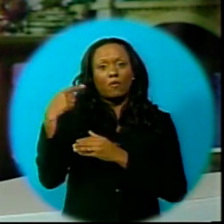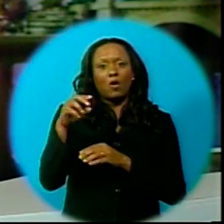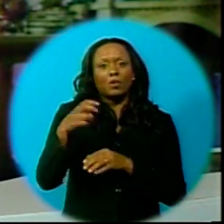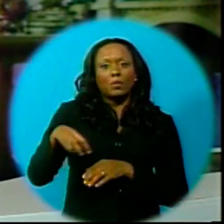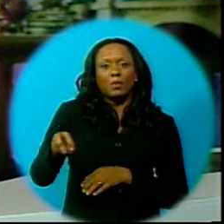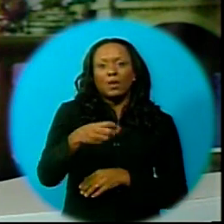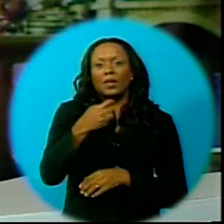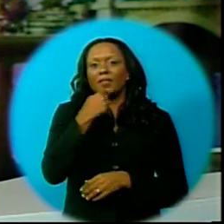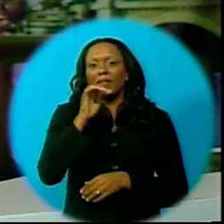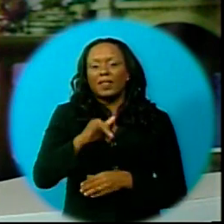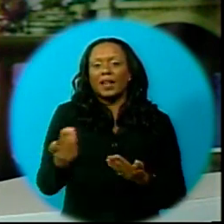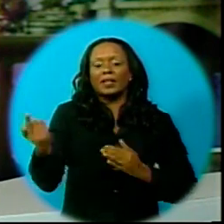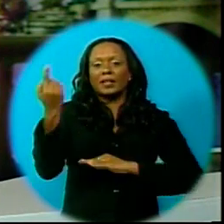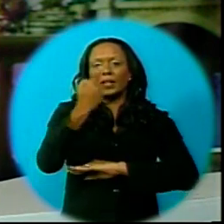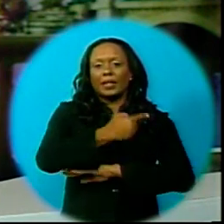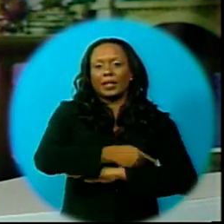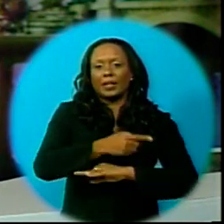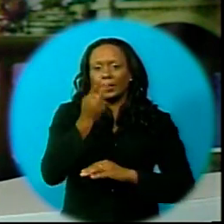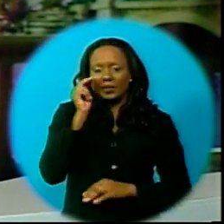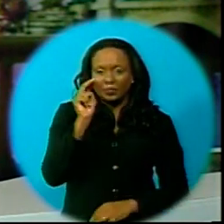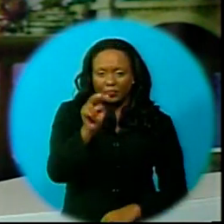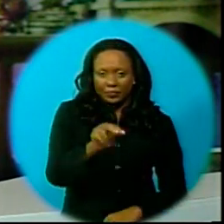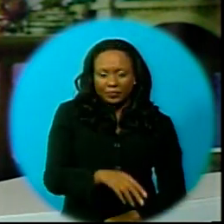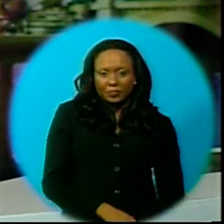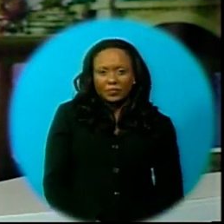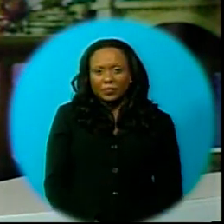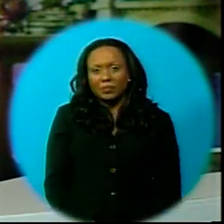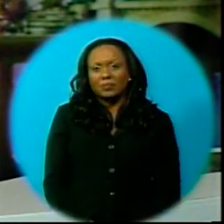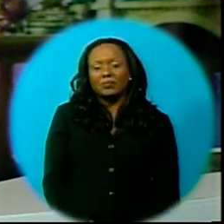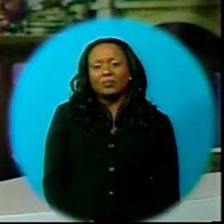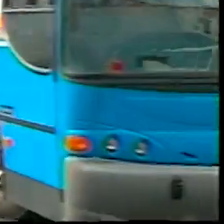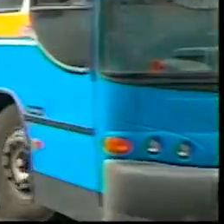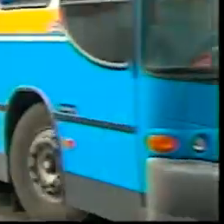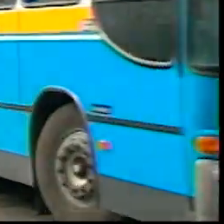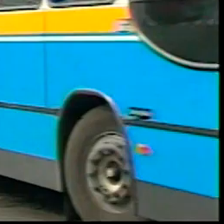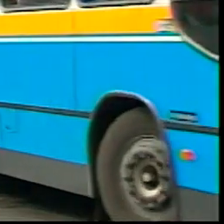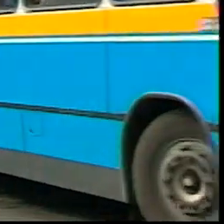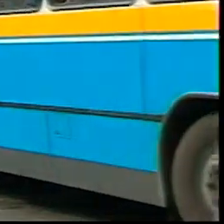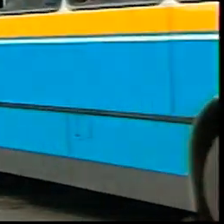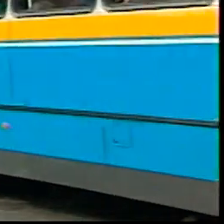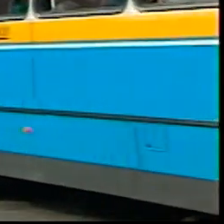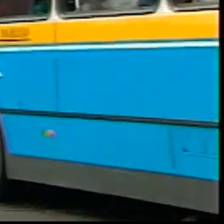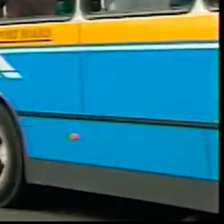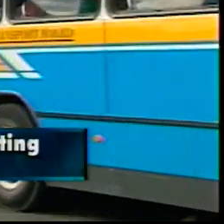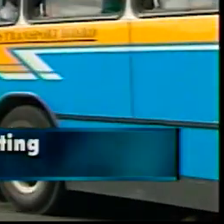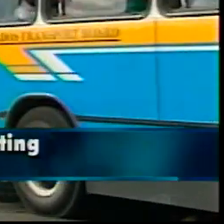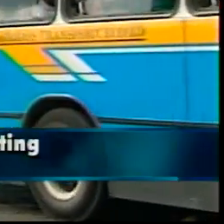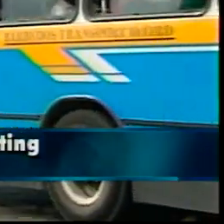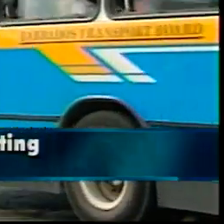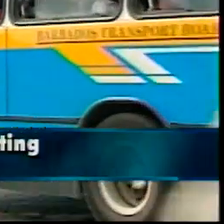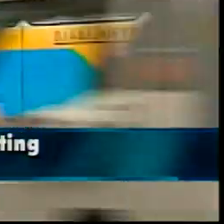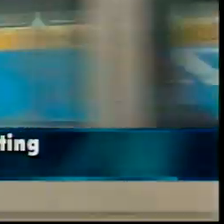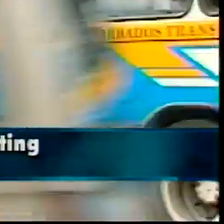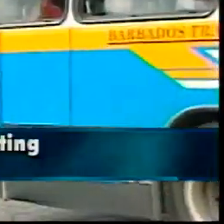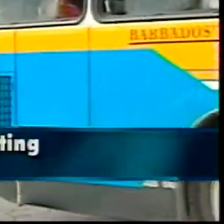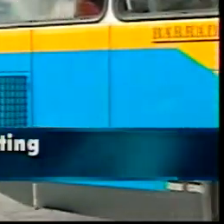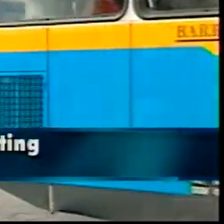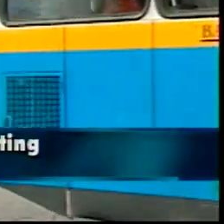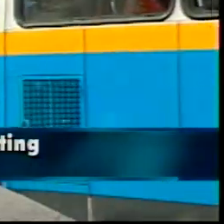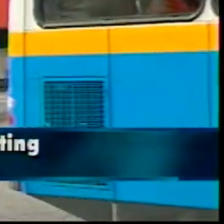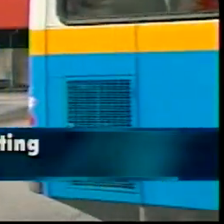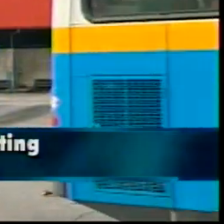with the CBC News. Sean Farrell has the details. Commuters have responded well to the introduction of the new